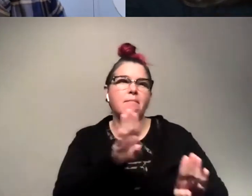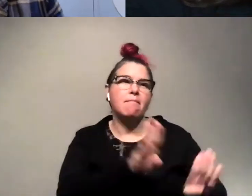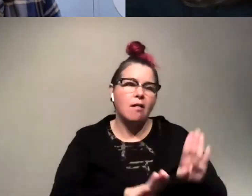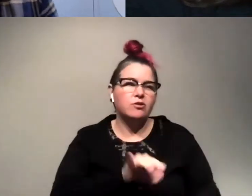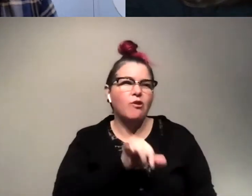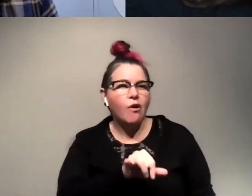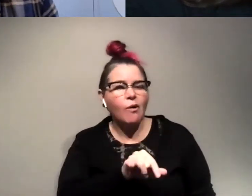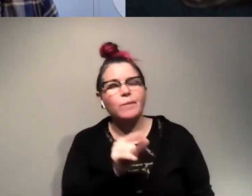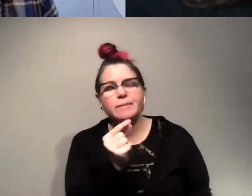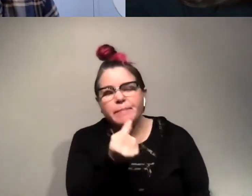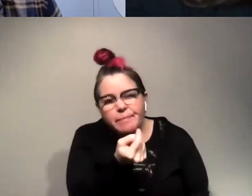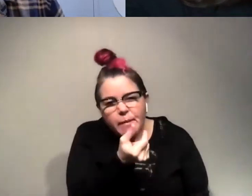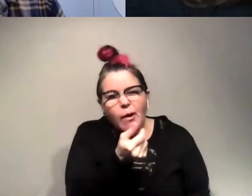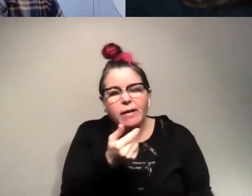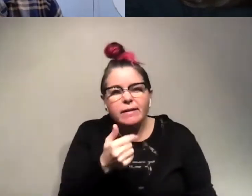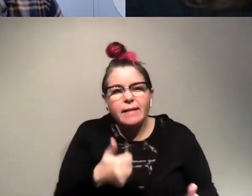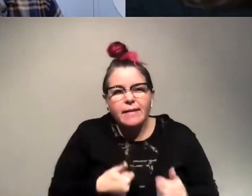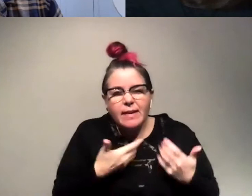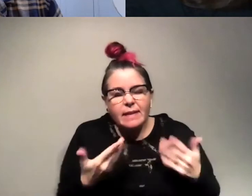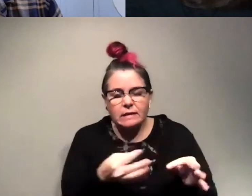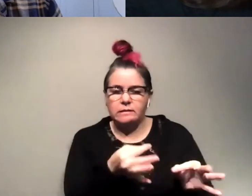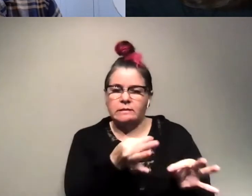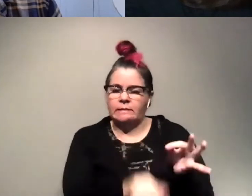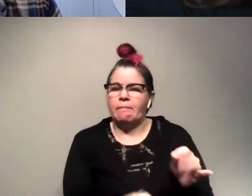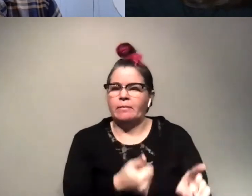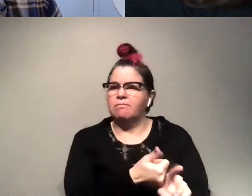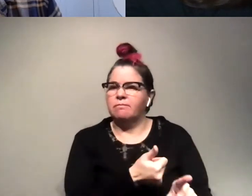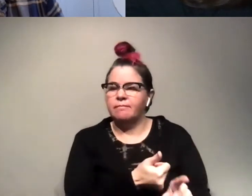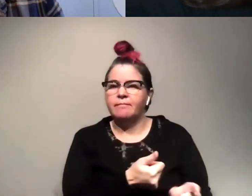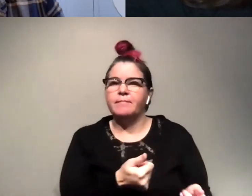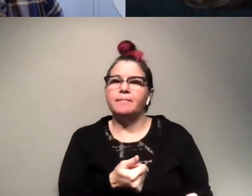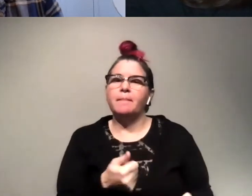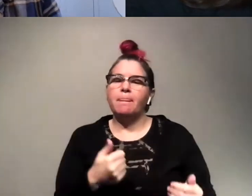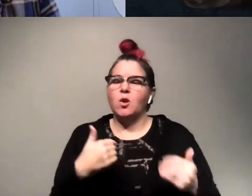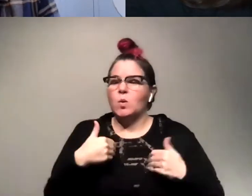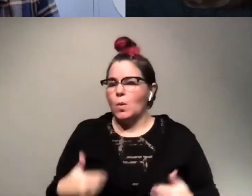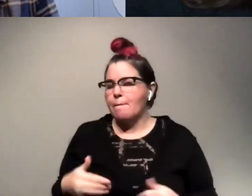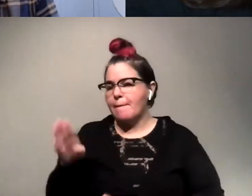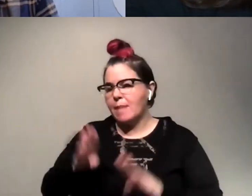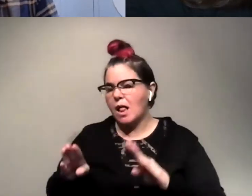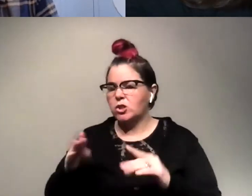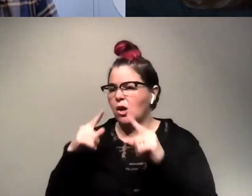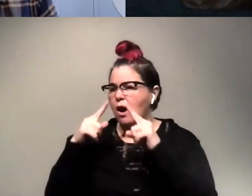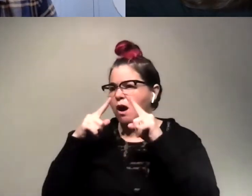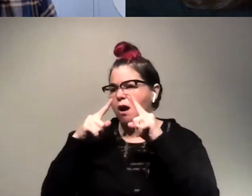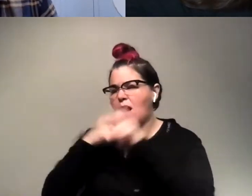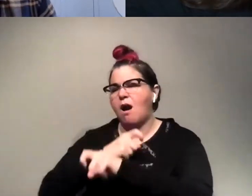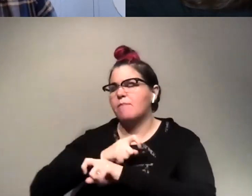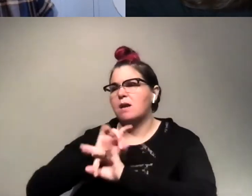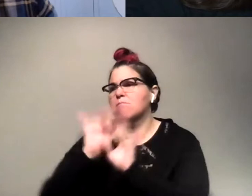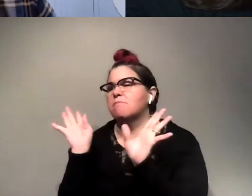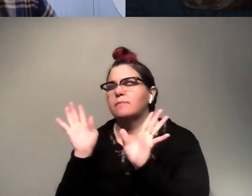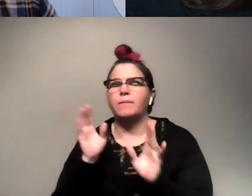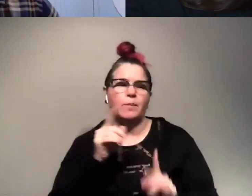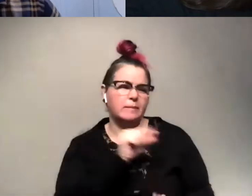these small creatures are so simple. And human biology is so complicated, and these small creatures, they're